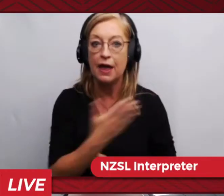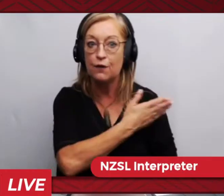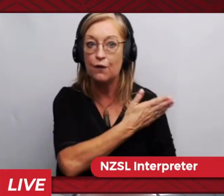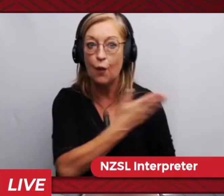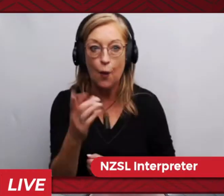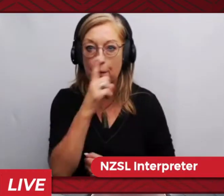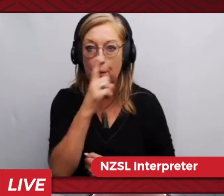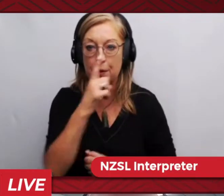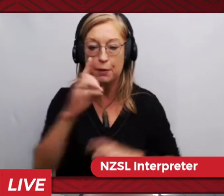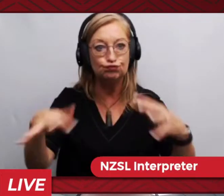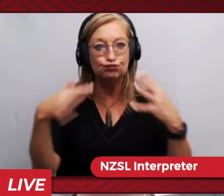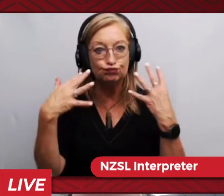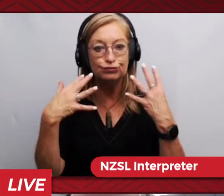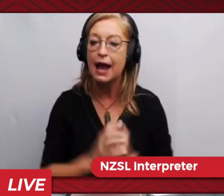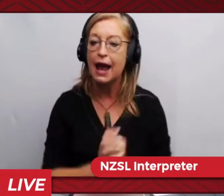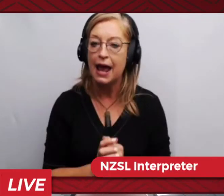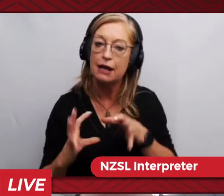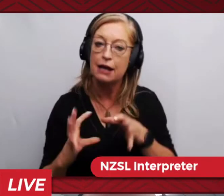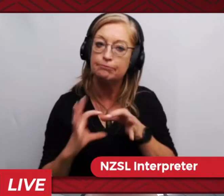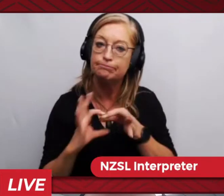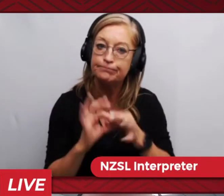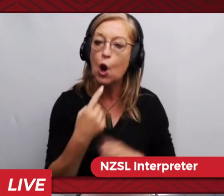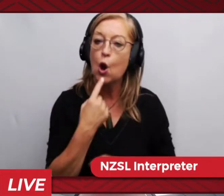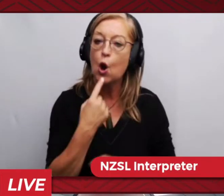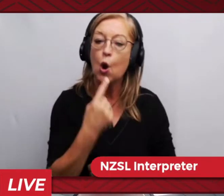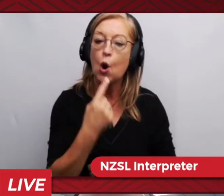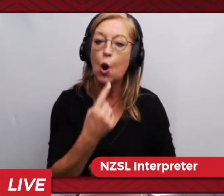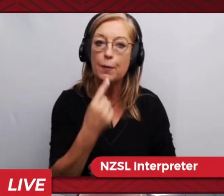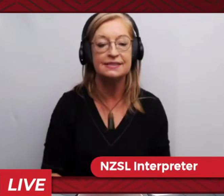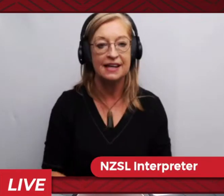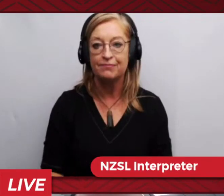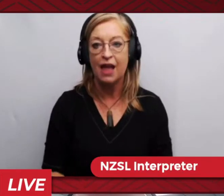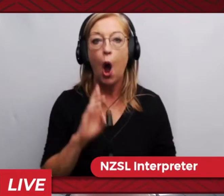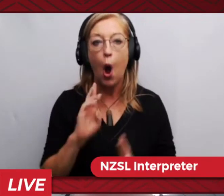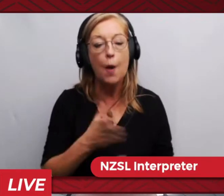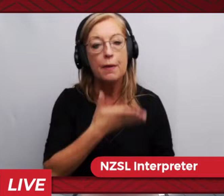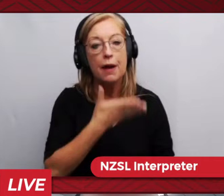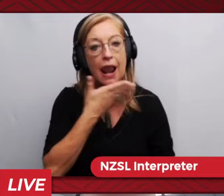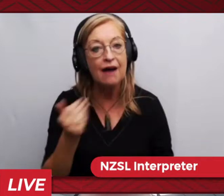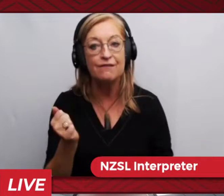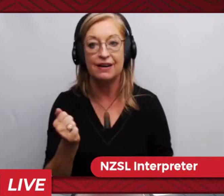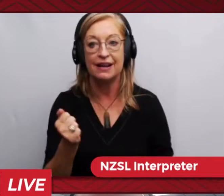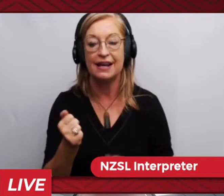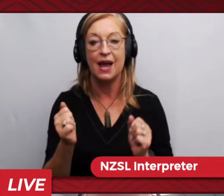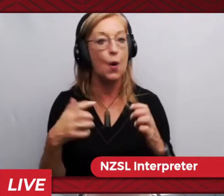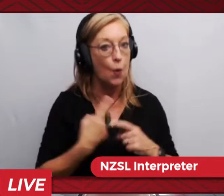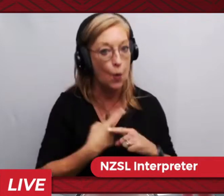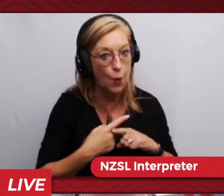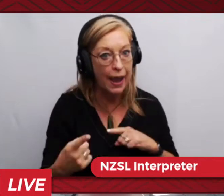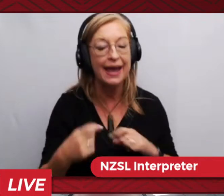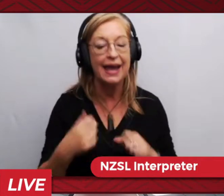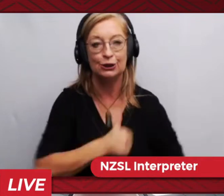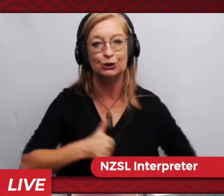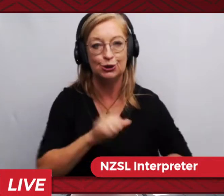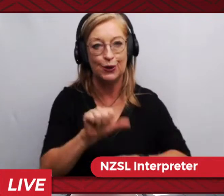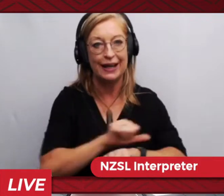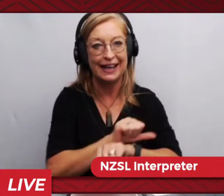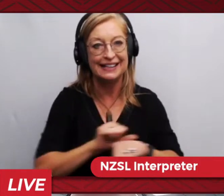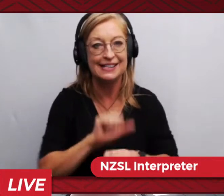in the comments. I hope you all have a lovely week and enjoy the long Easter weekend ahead. Ka kite.